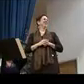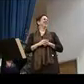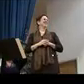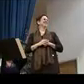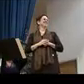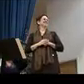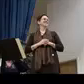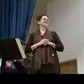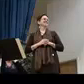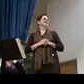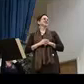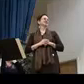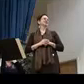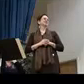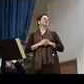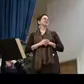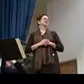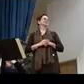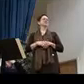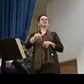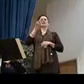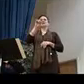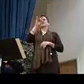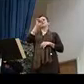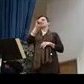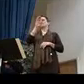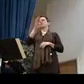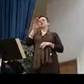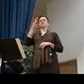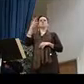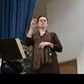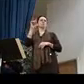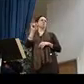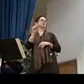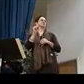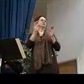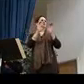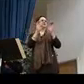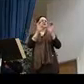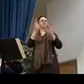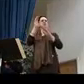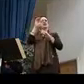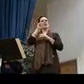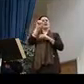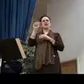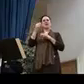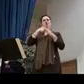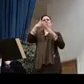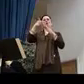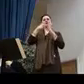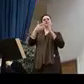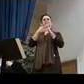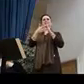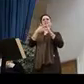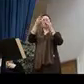David E. Horns, Certificate of Applied Science, Welding Technology, honors.